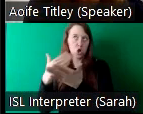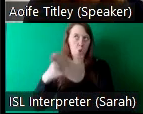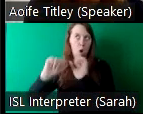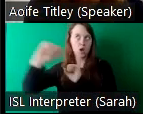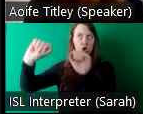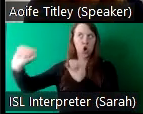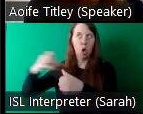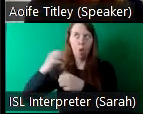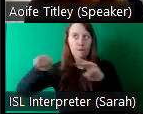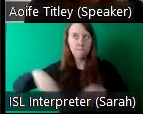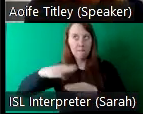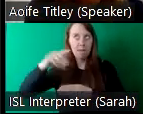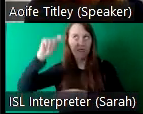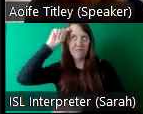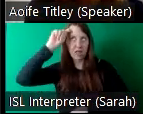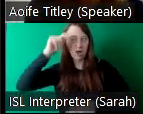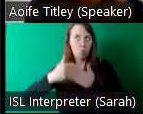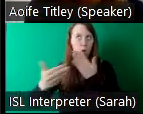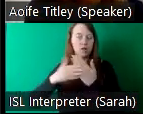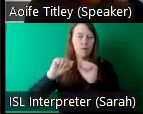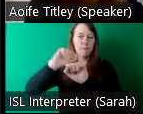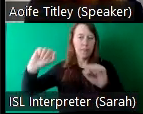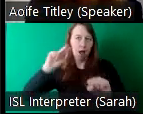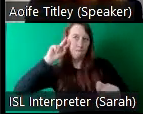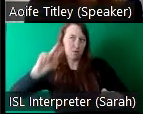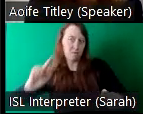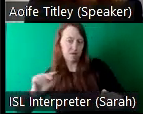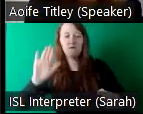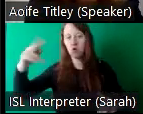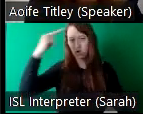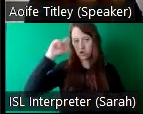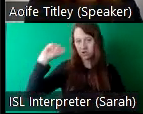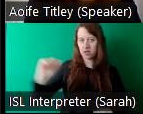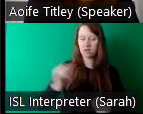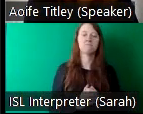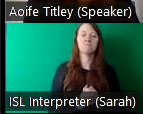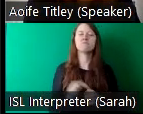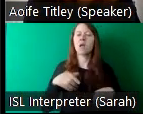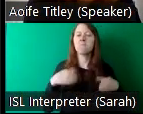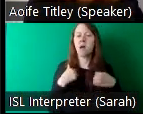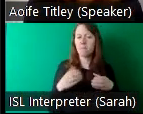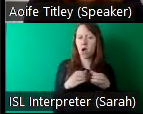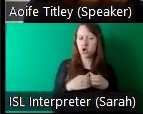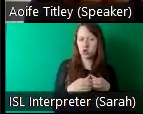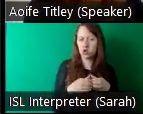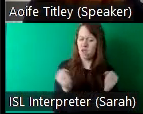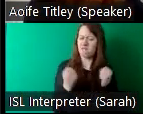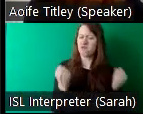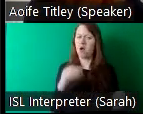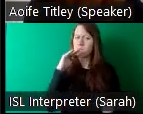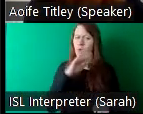across the certificate, and I suppose particularly then in the module that I'll be talking to you about, there is a real emphasis on, critical reflection,